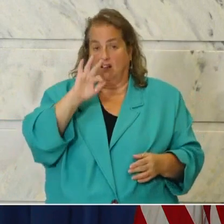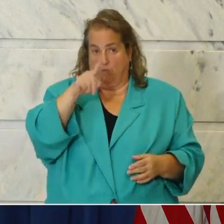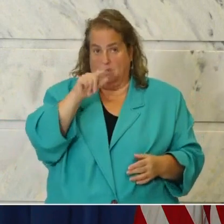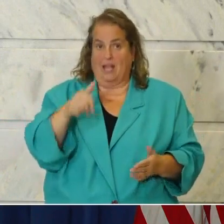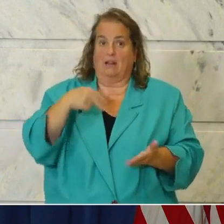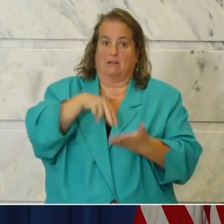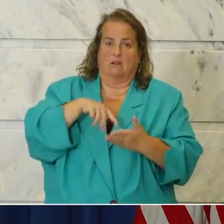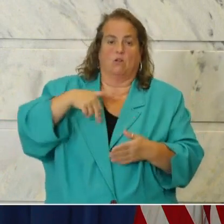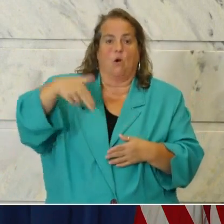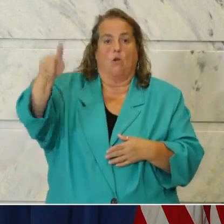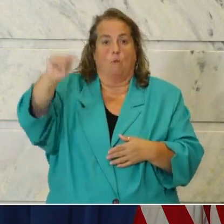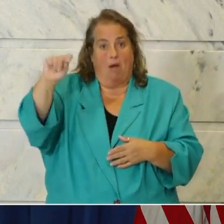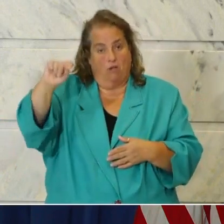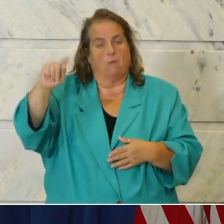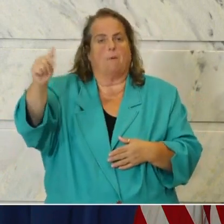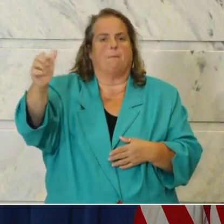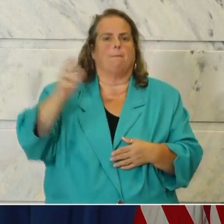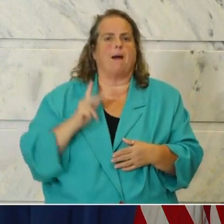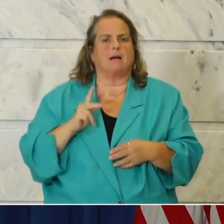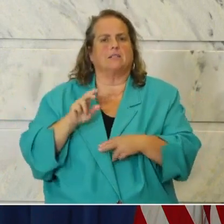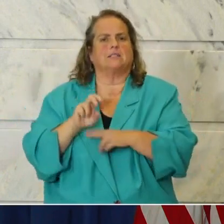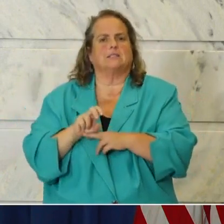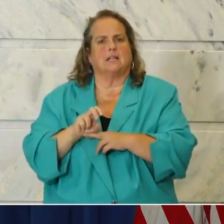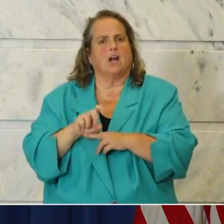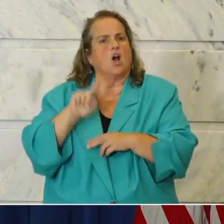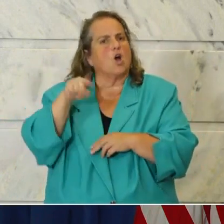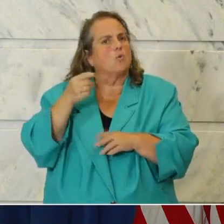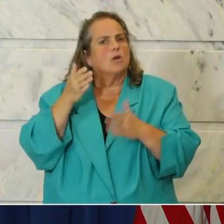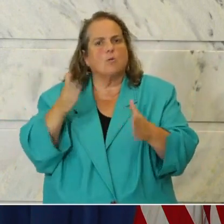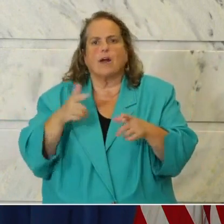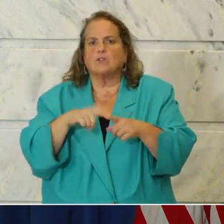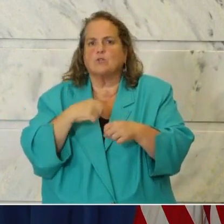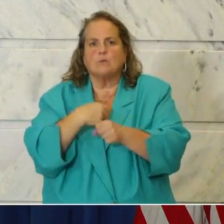back in that seat. It's the only way we can make this work.